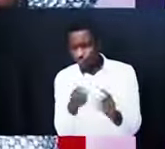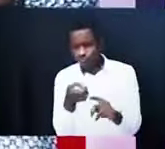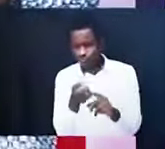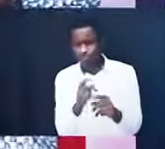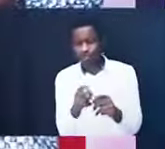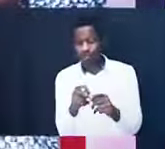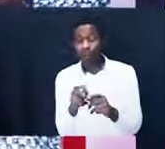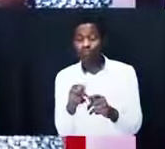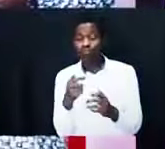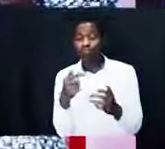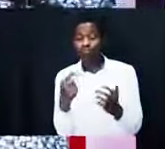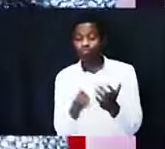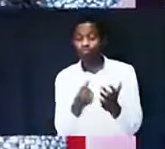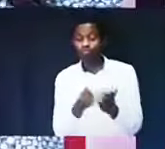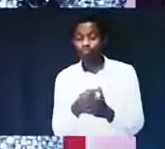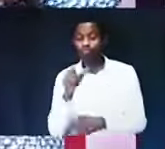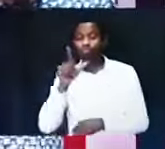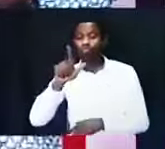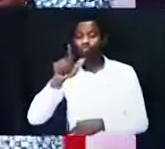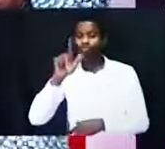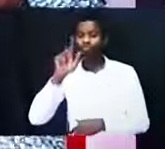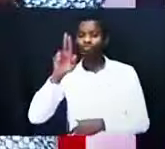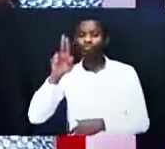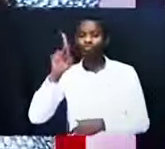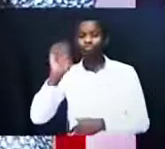of Luke.